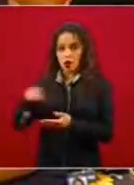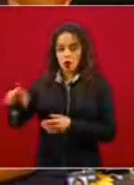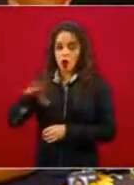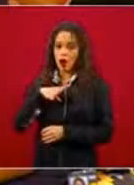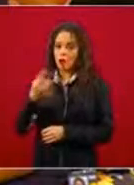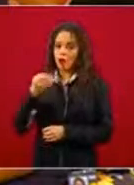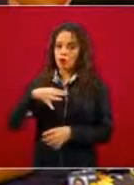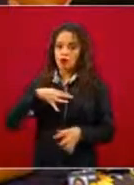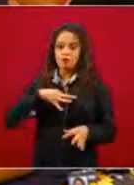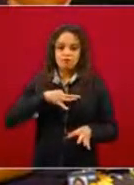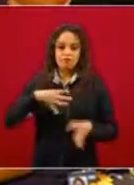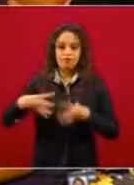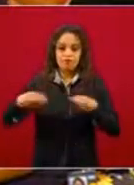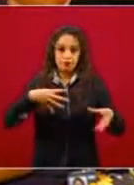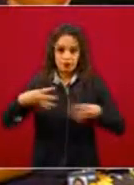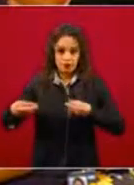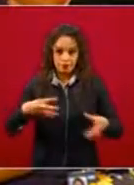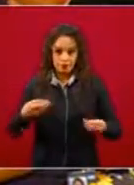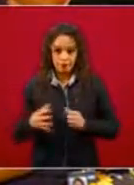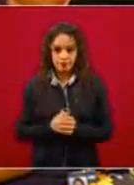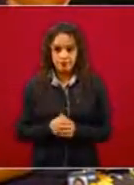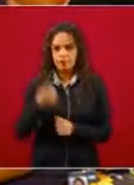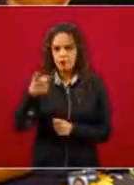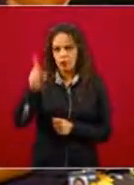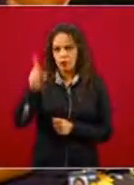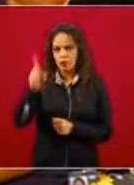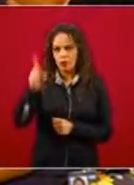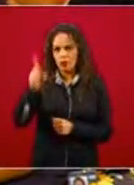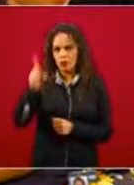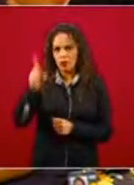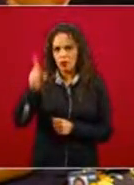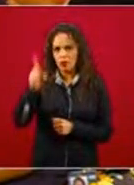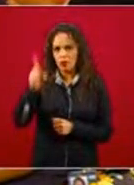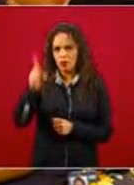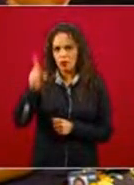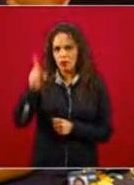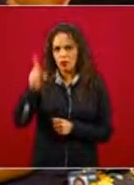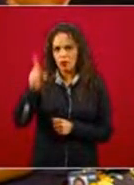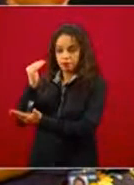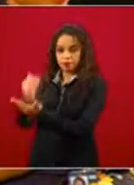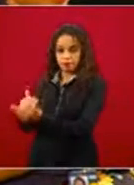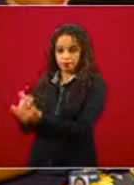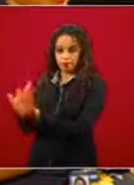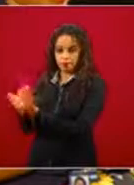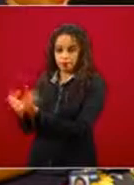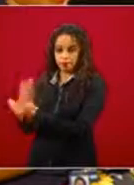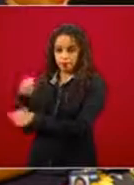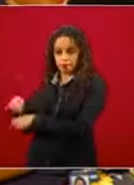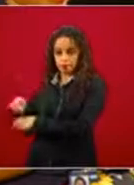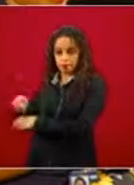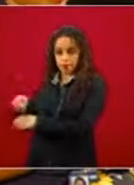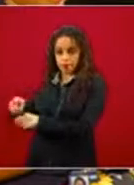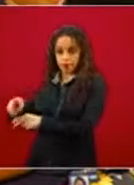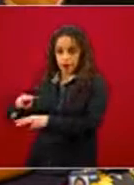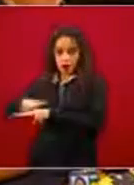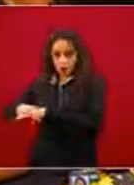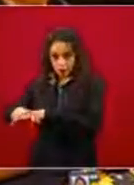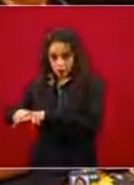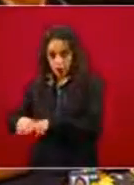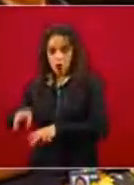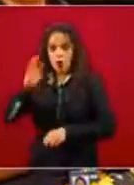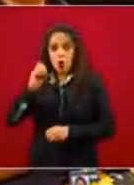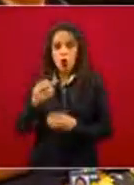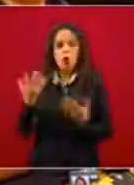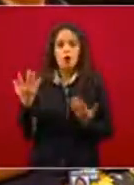contagios? southern part of the region continue to La have recomendación workers sería on it? parar esa What obra would be durante el your tiempo recommendation? necesario. O Should sea, we no sé stop si ha visualizado that usted particular